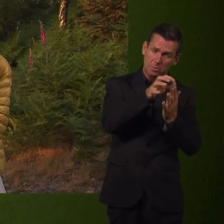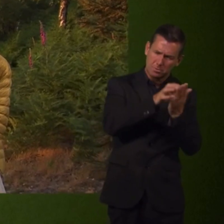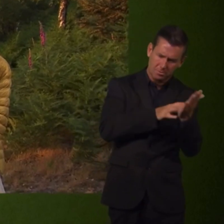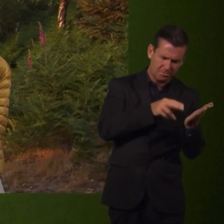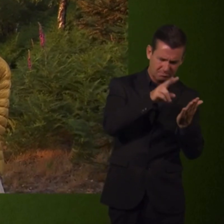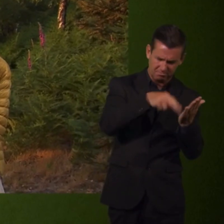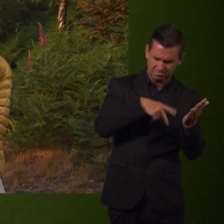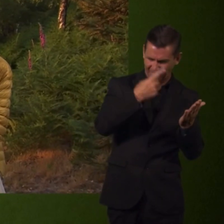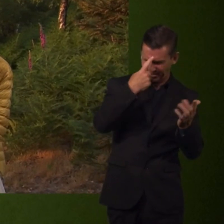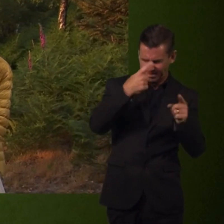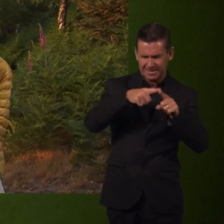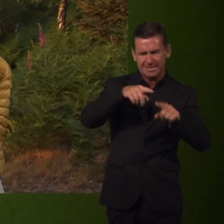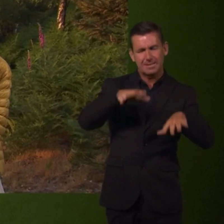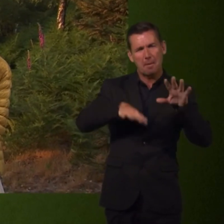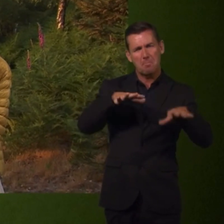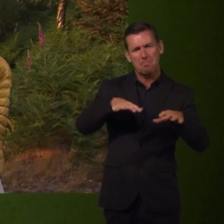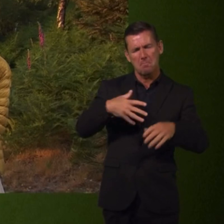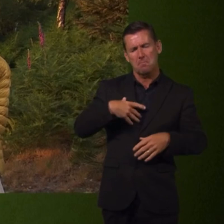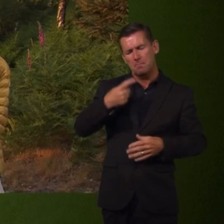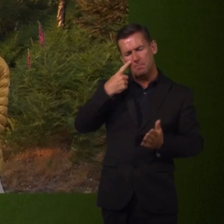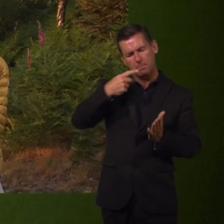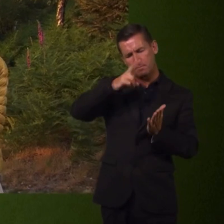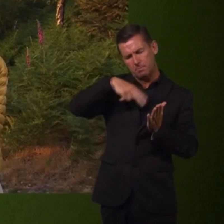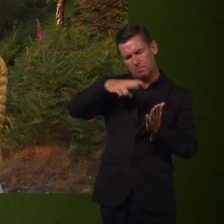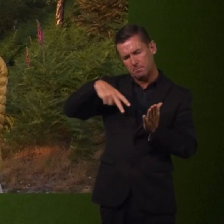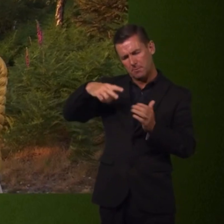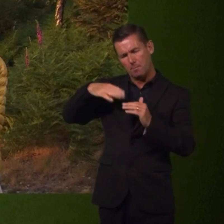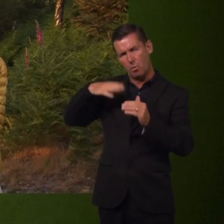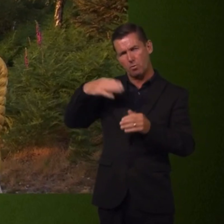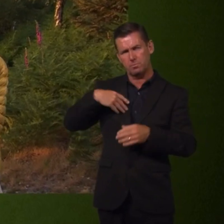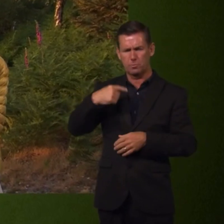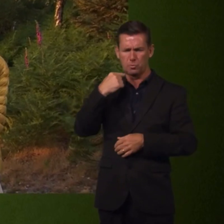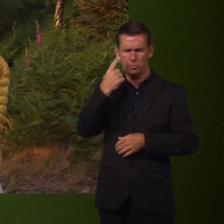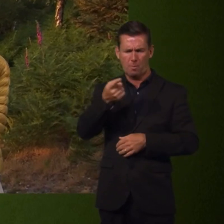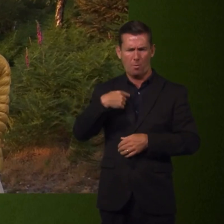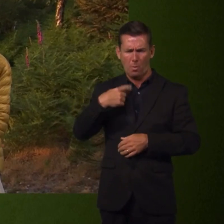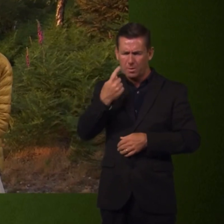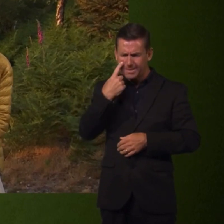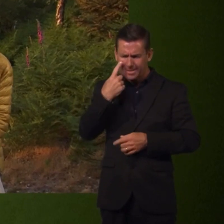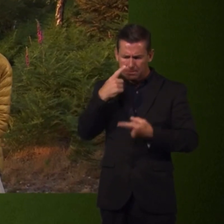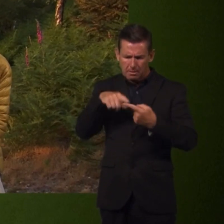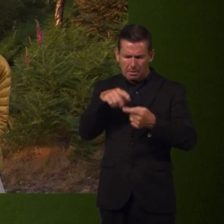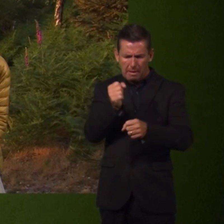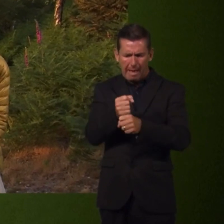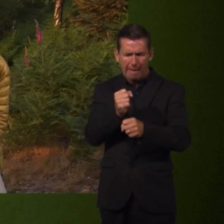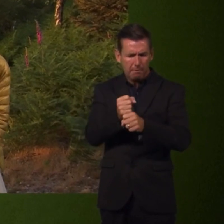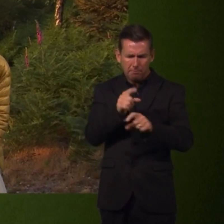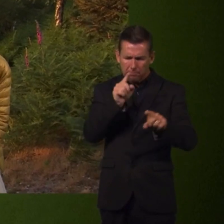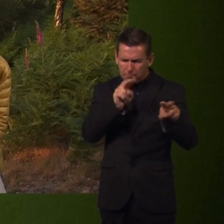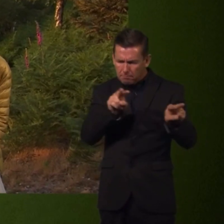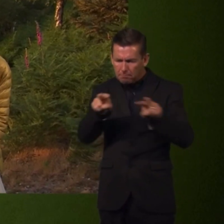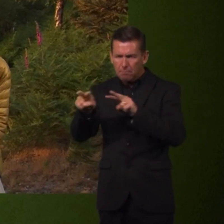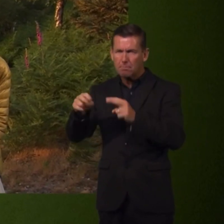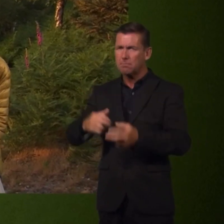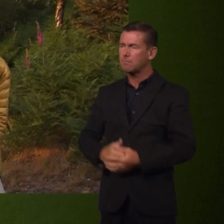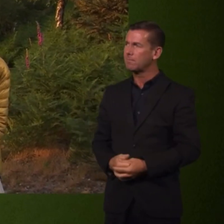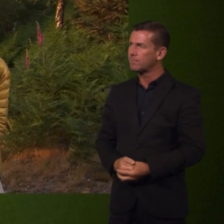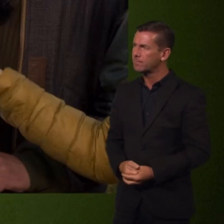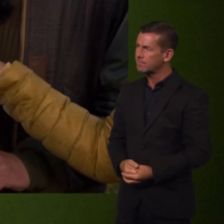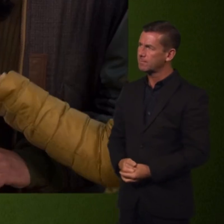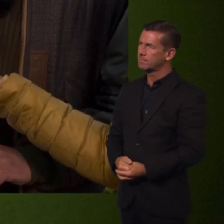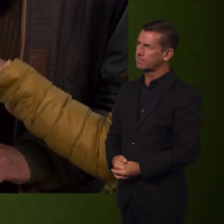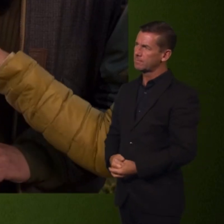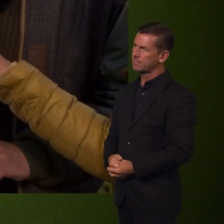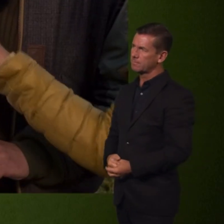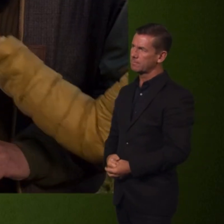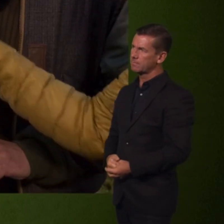investigate further. And when you join us tomorrow, we're going to be looking at egg mimicry too. Do you know, we've never had a live cuckoo nest on the show before, but